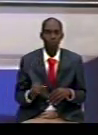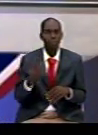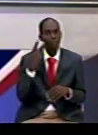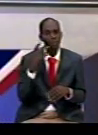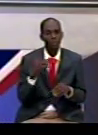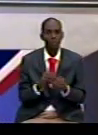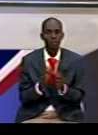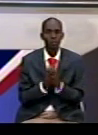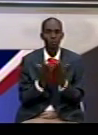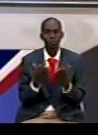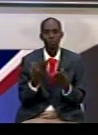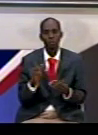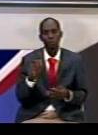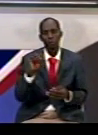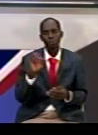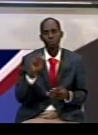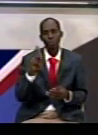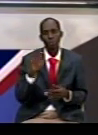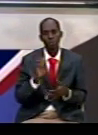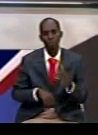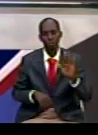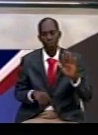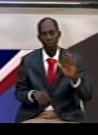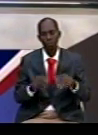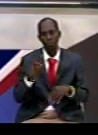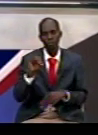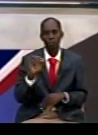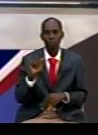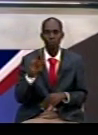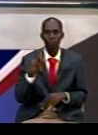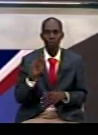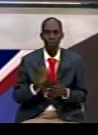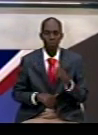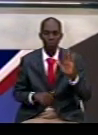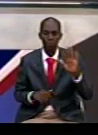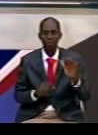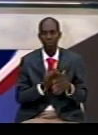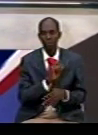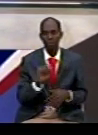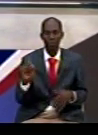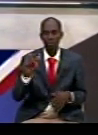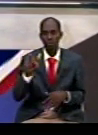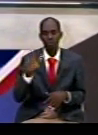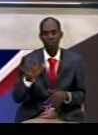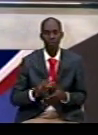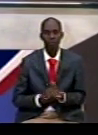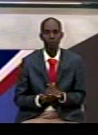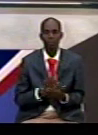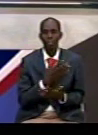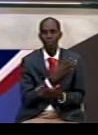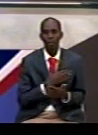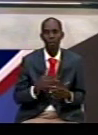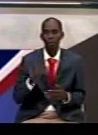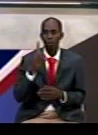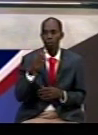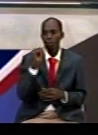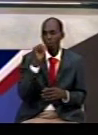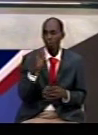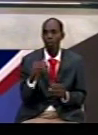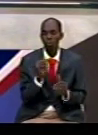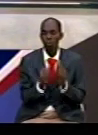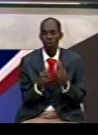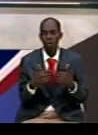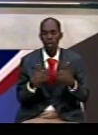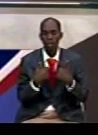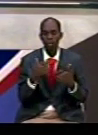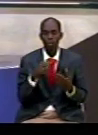Mark chapter 5. And I'm reading from verse 25. And a certain woman which had an